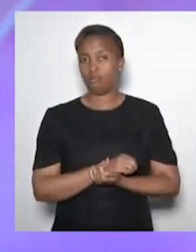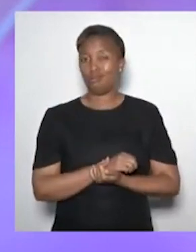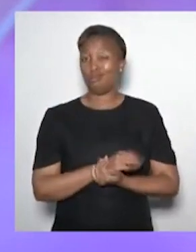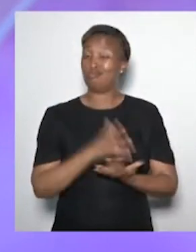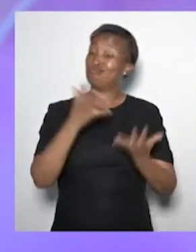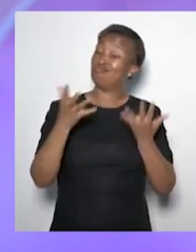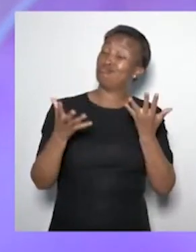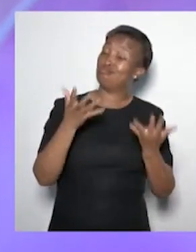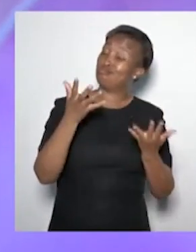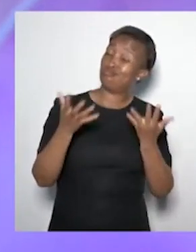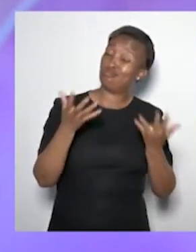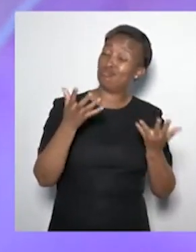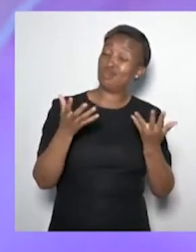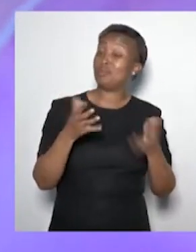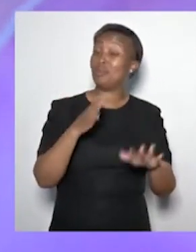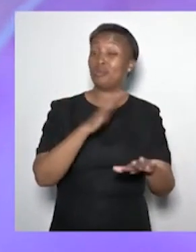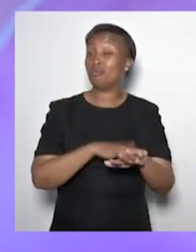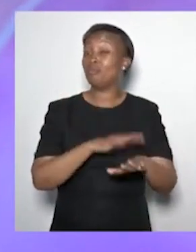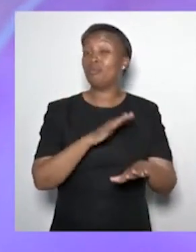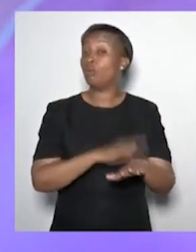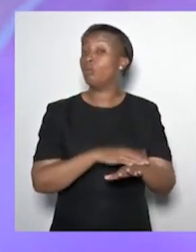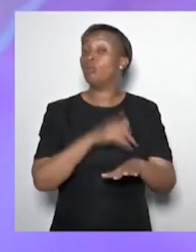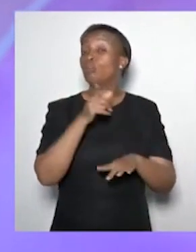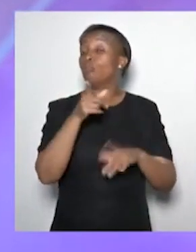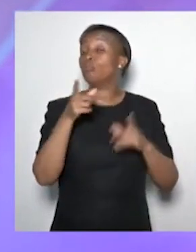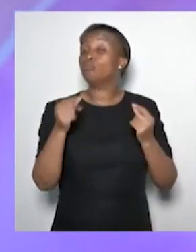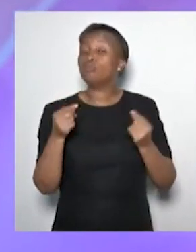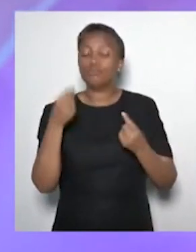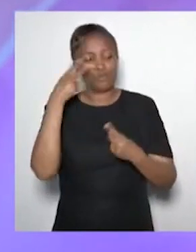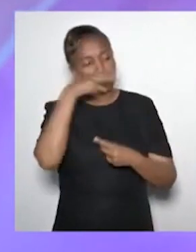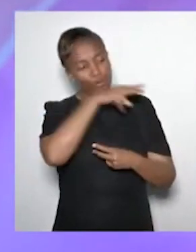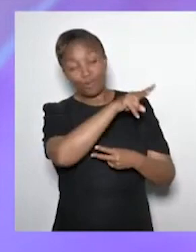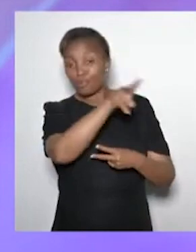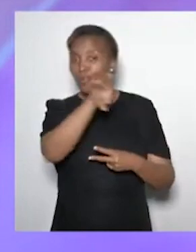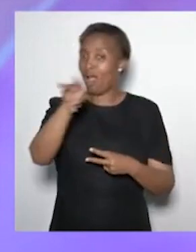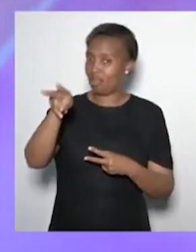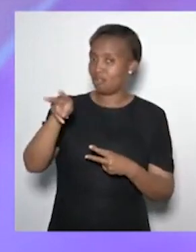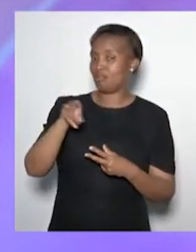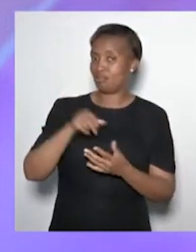Perhaps more than you look to us.